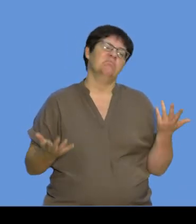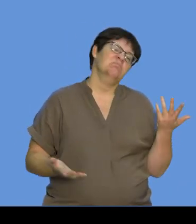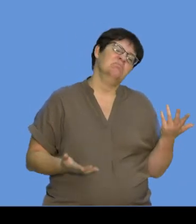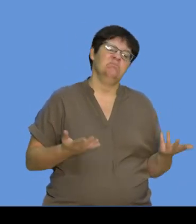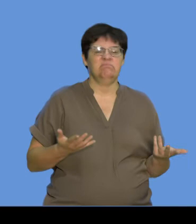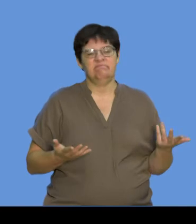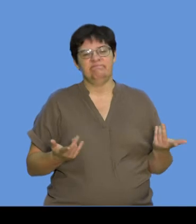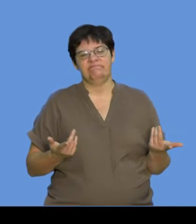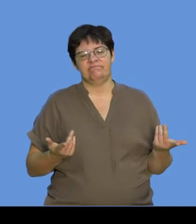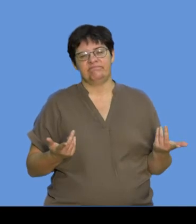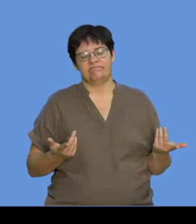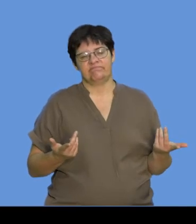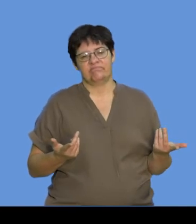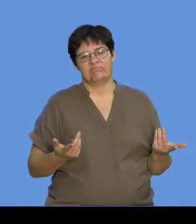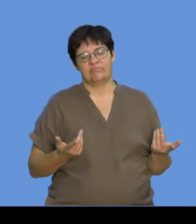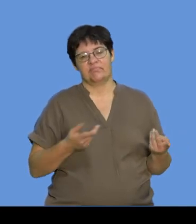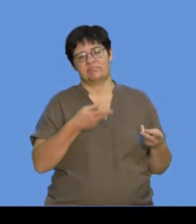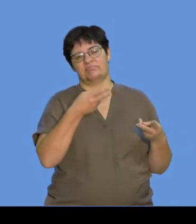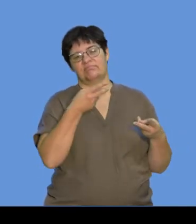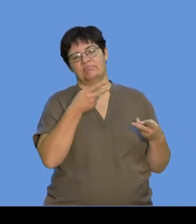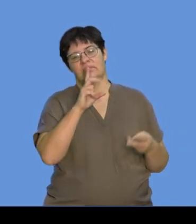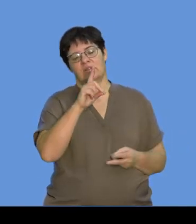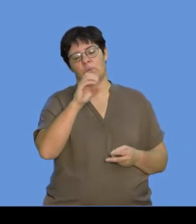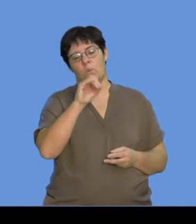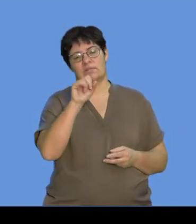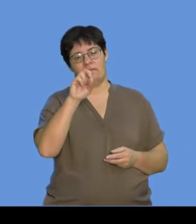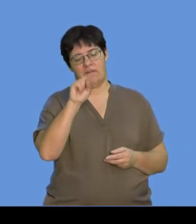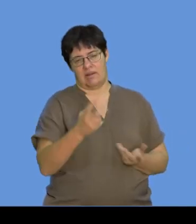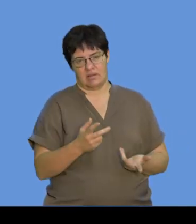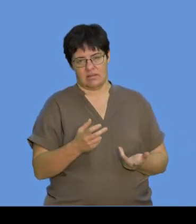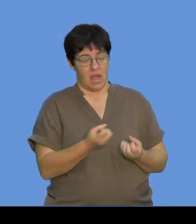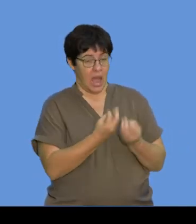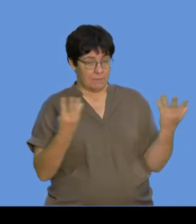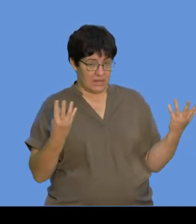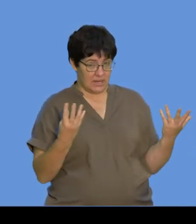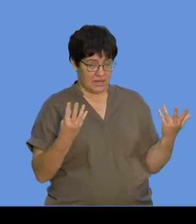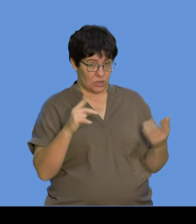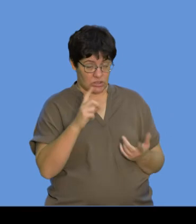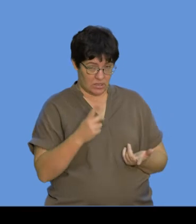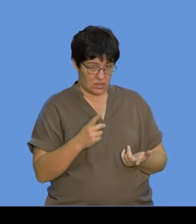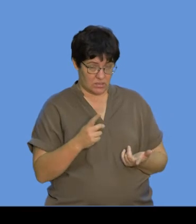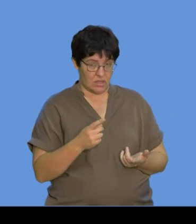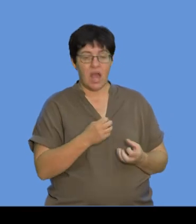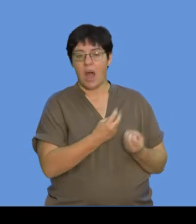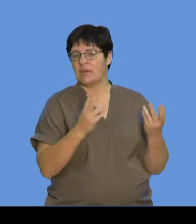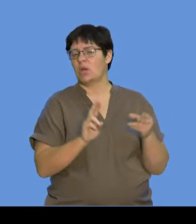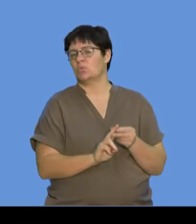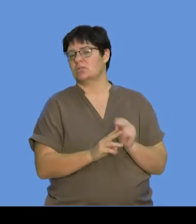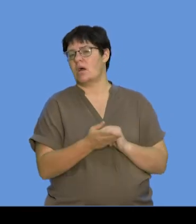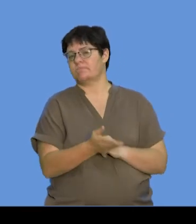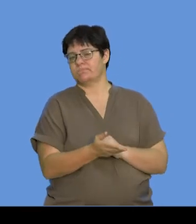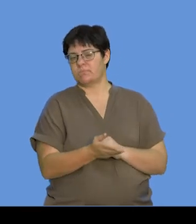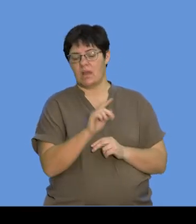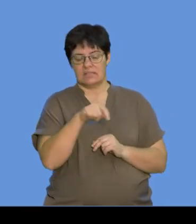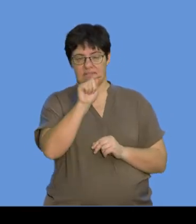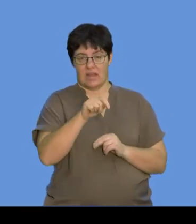dozen. For us to say how many dozen, we say how many units are there, and then we divide by 12. In this case, we